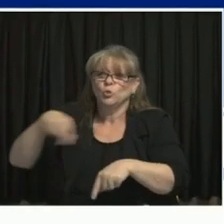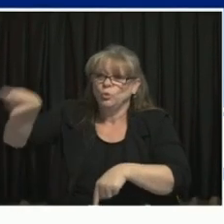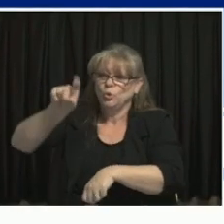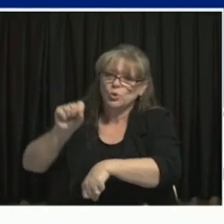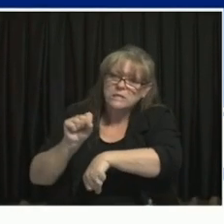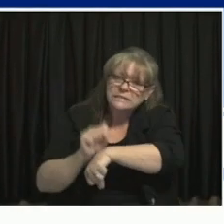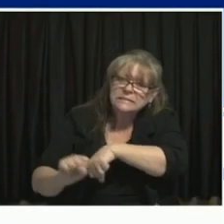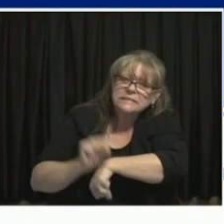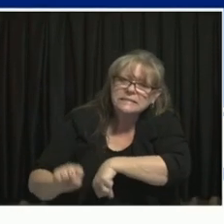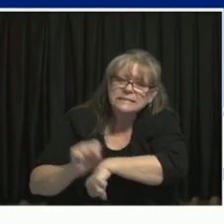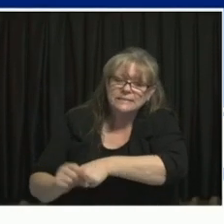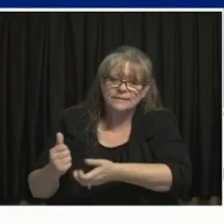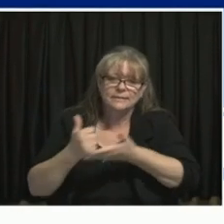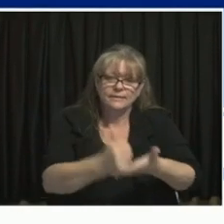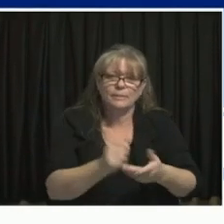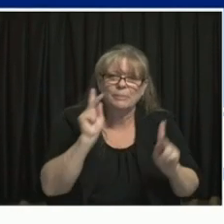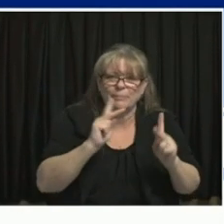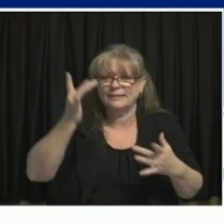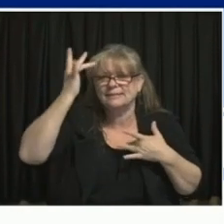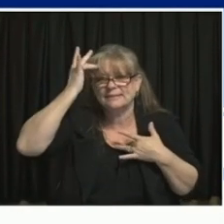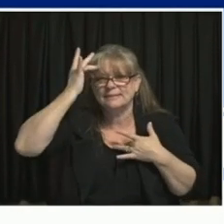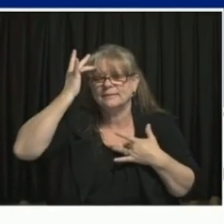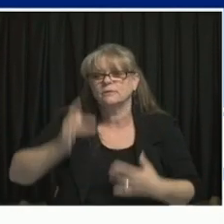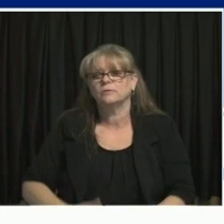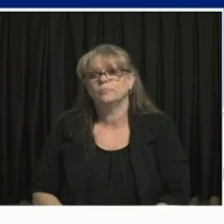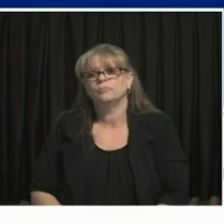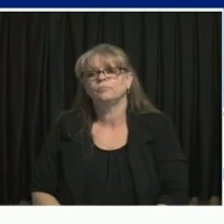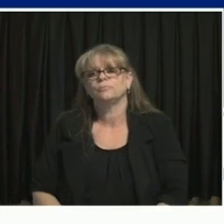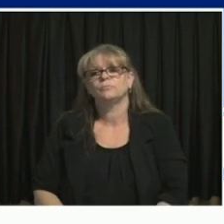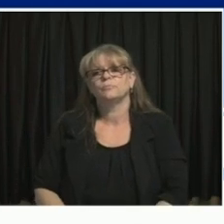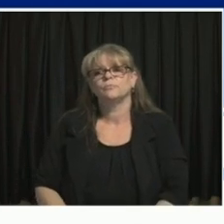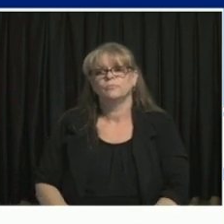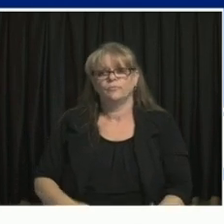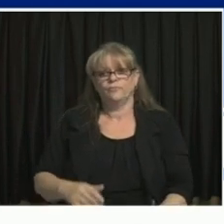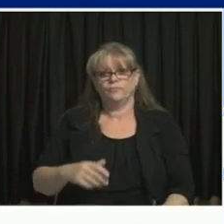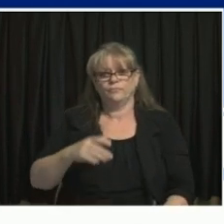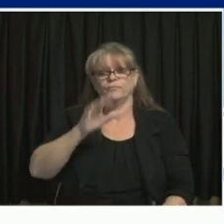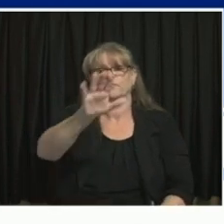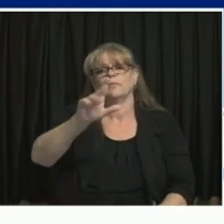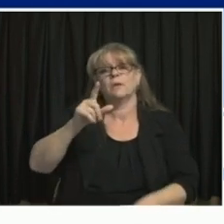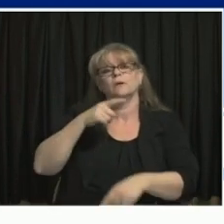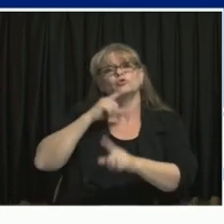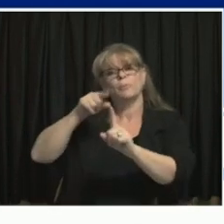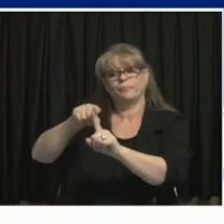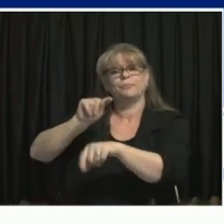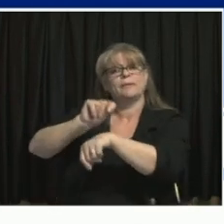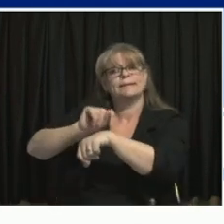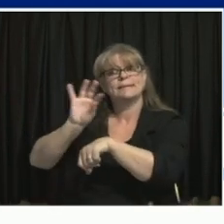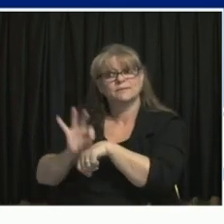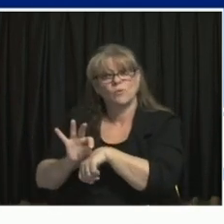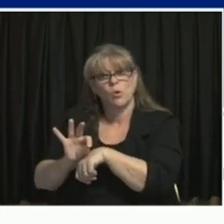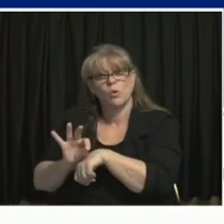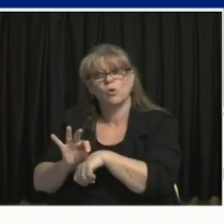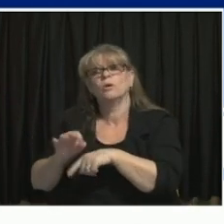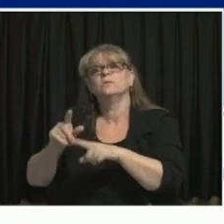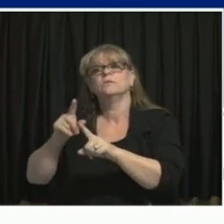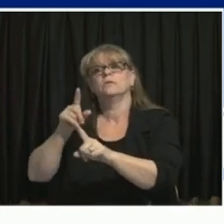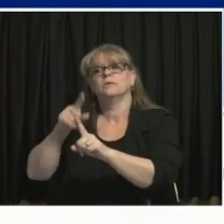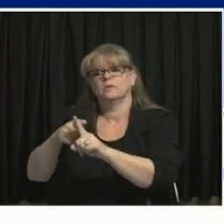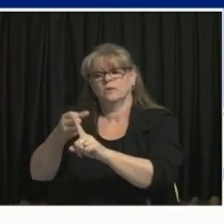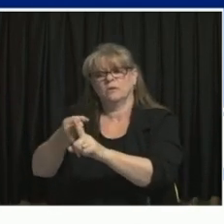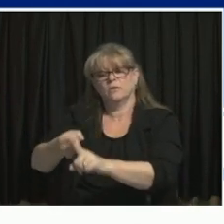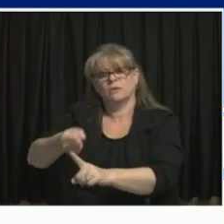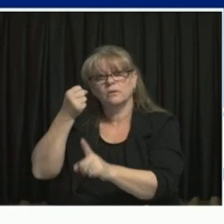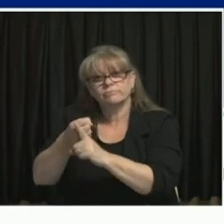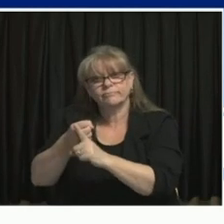We know this virus is disproportionately impacting communities of color, and we want to hear from Coloradans. Part of that is hearing from you, so we can